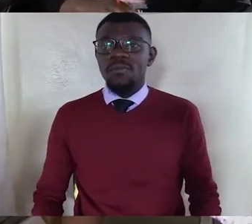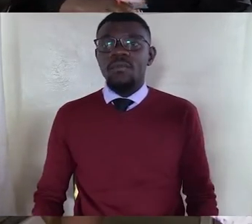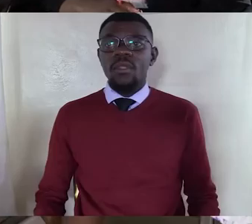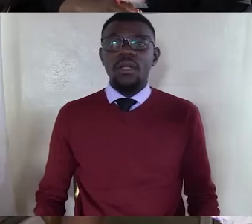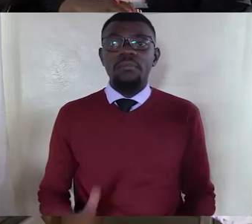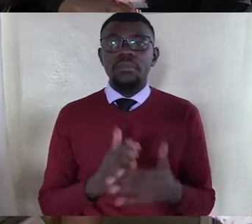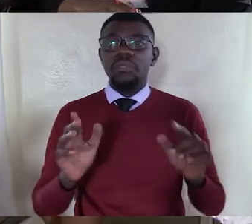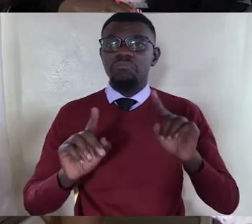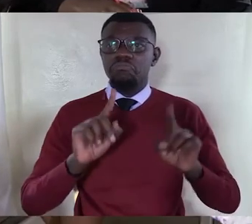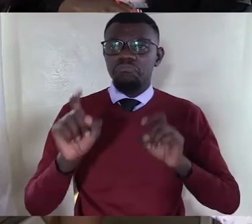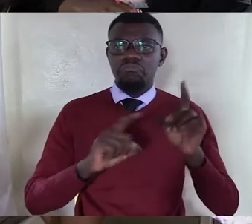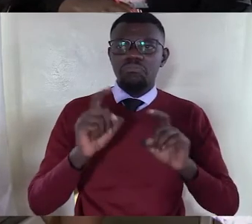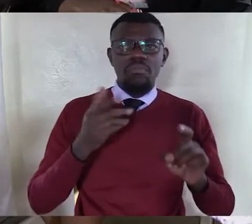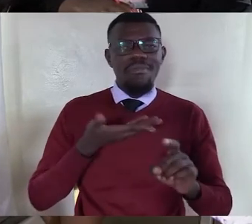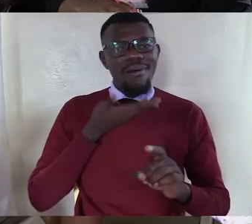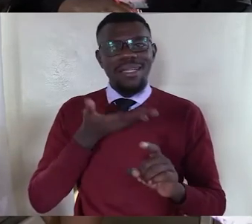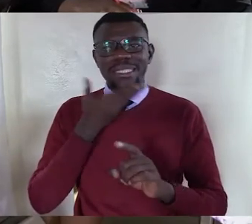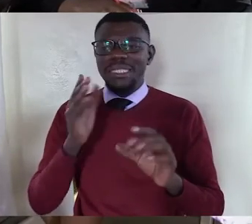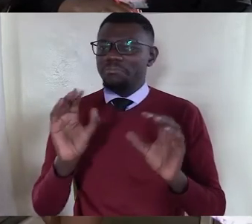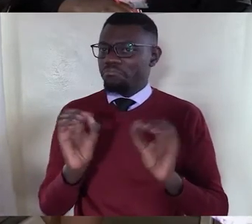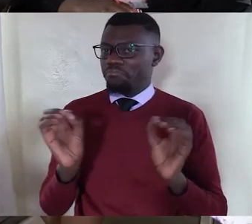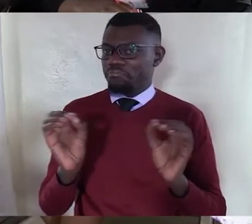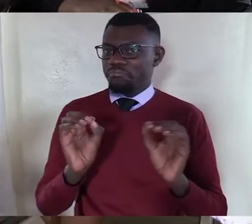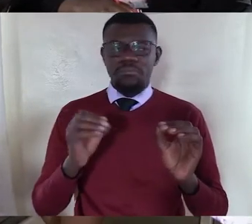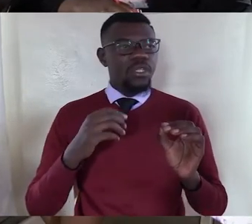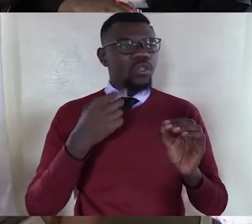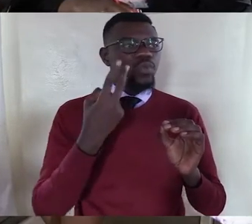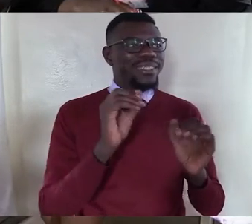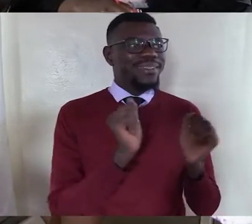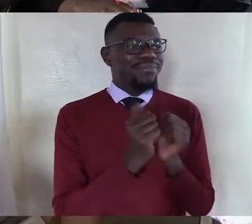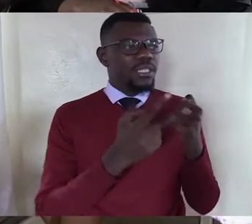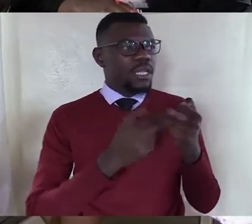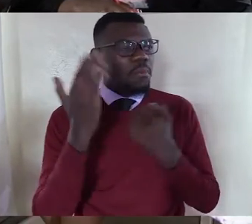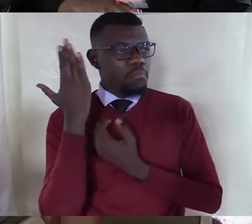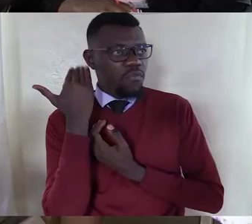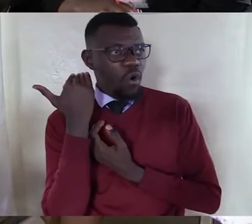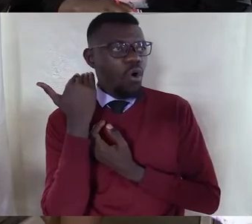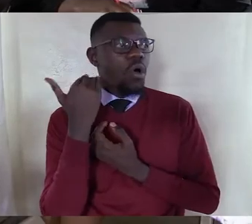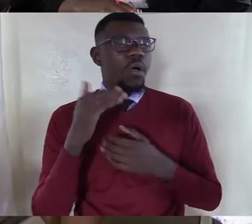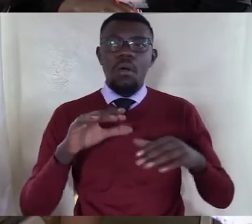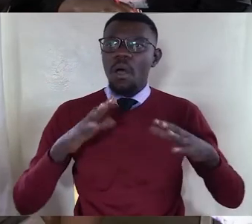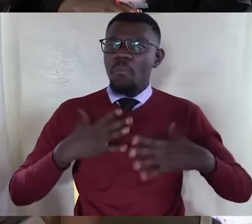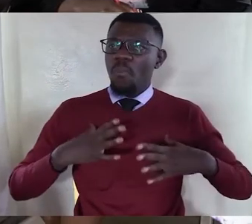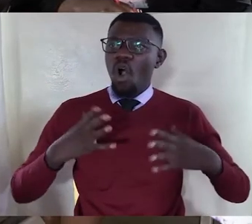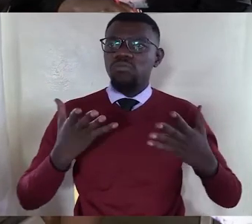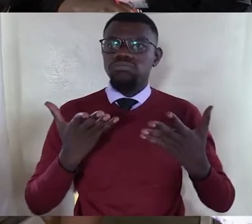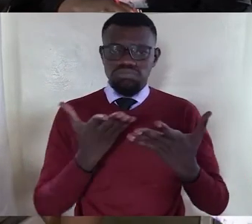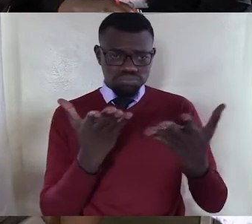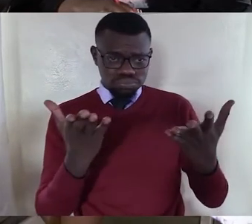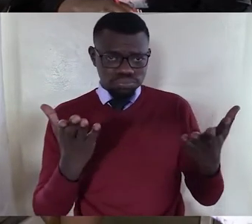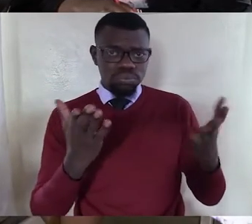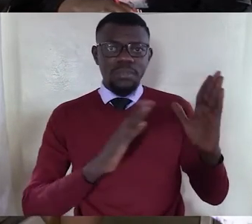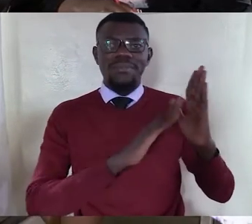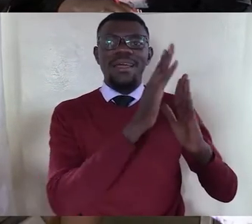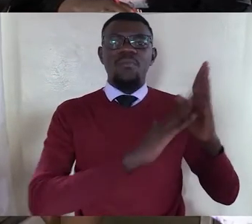media people dressed in what seemed to be police uniform with dreadlocks. So